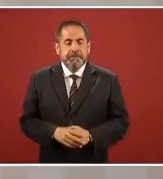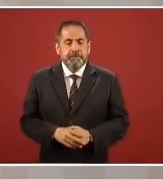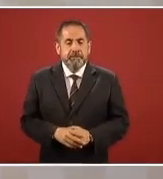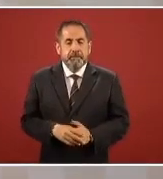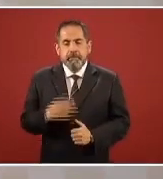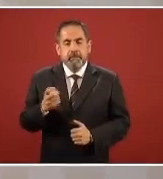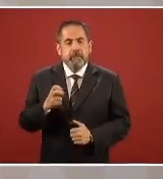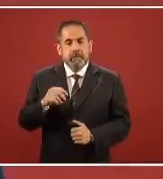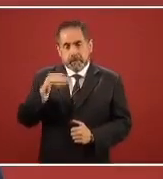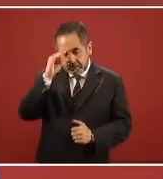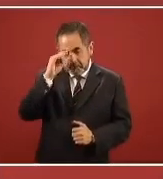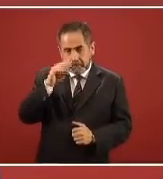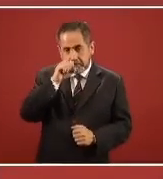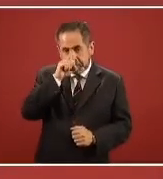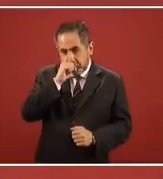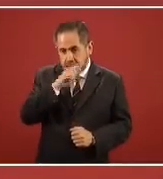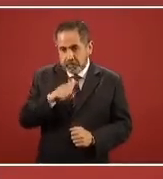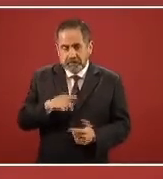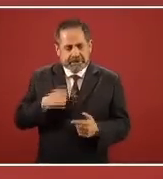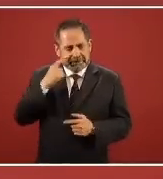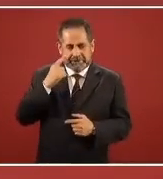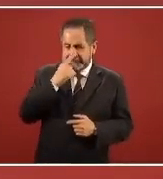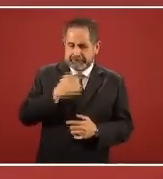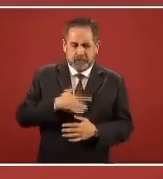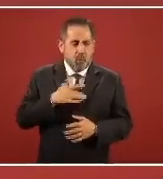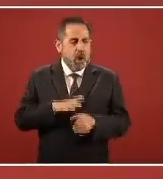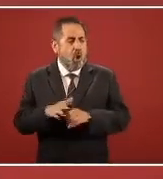O sea, es juicio práctico.